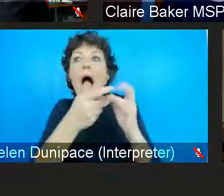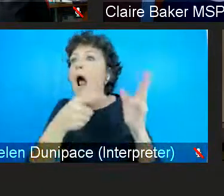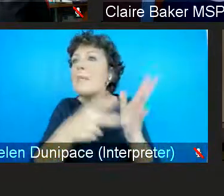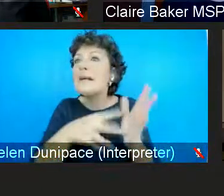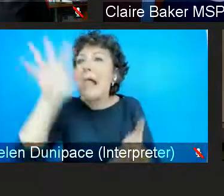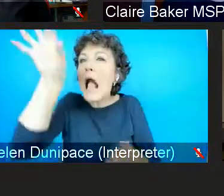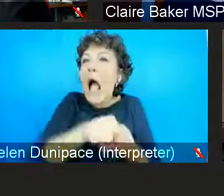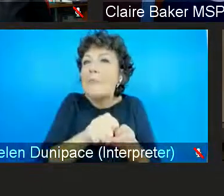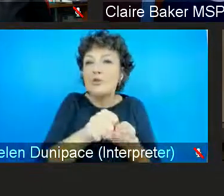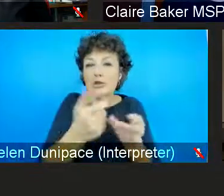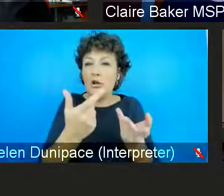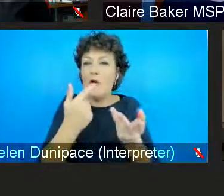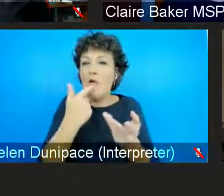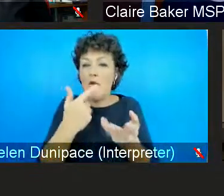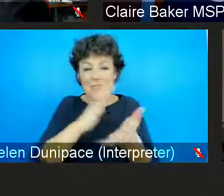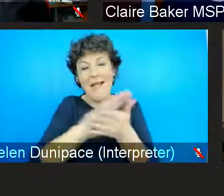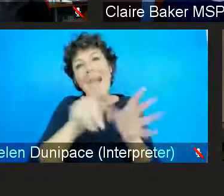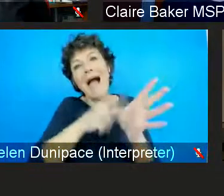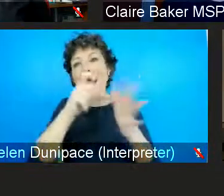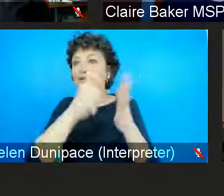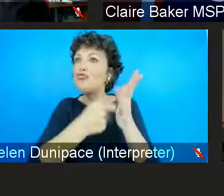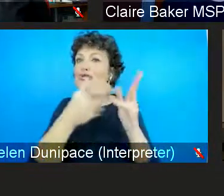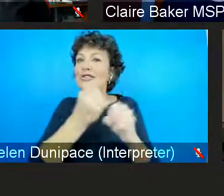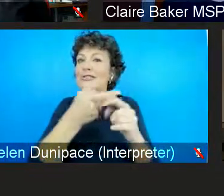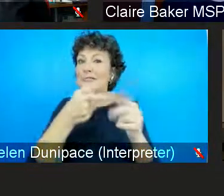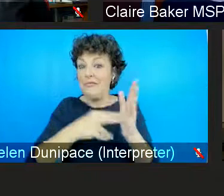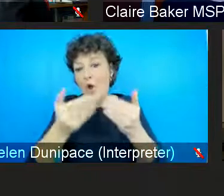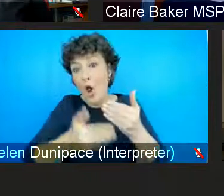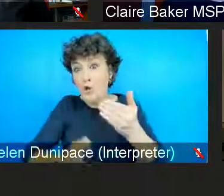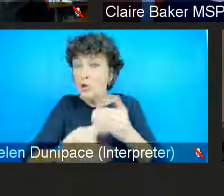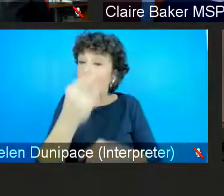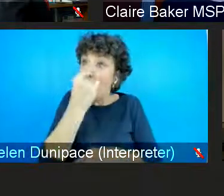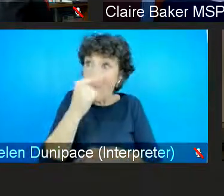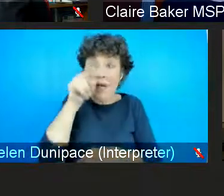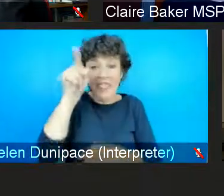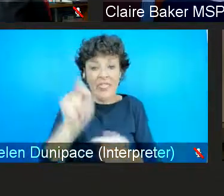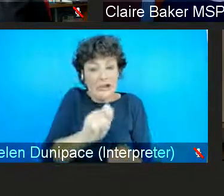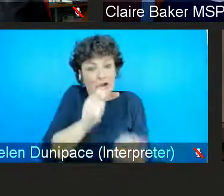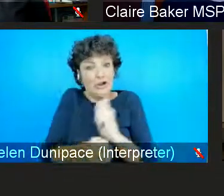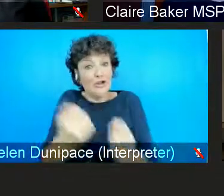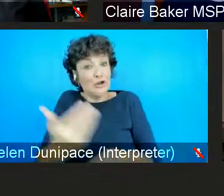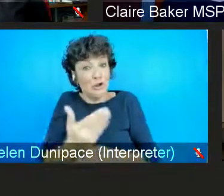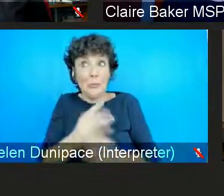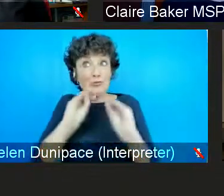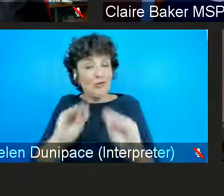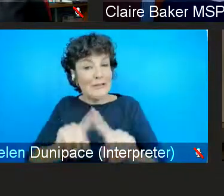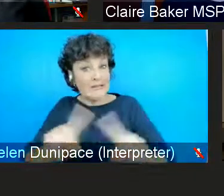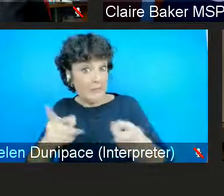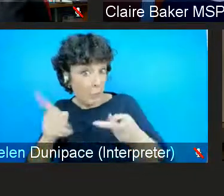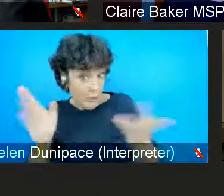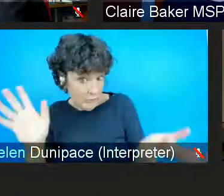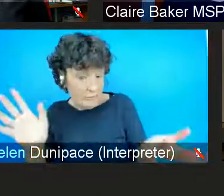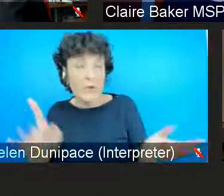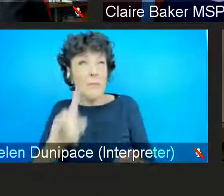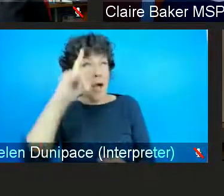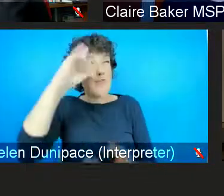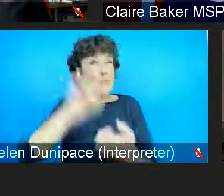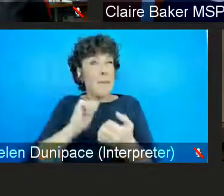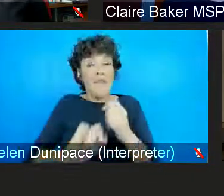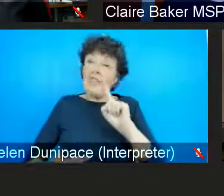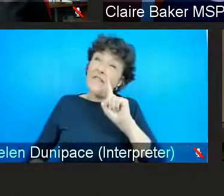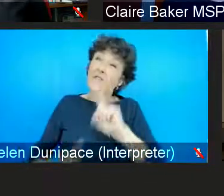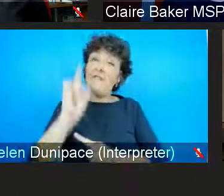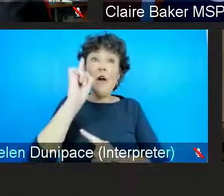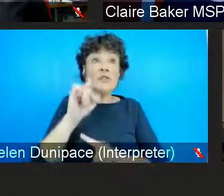hydrogen, you know, for the longer term. So these possibilities are there. And the first ever just transition plan,